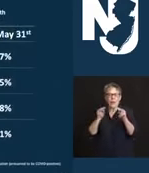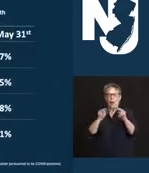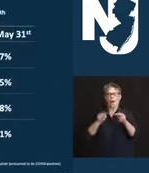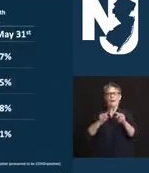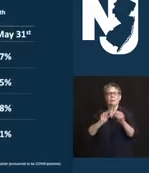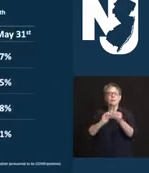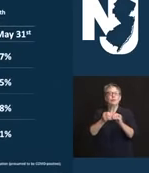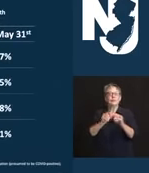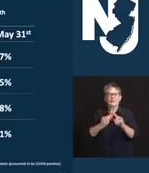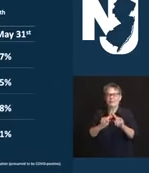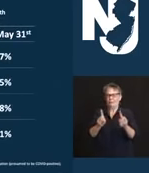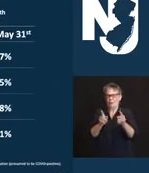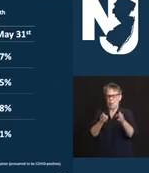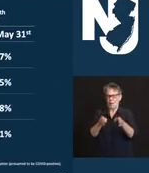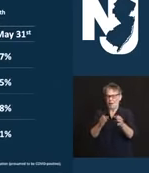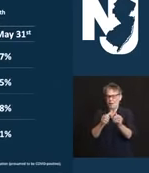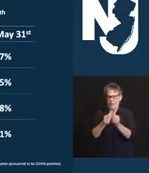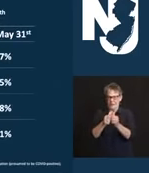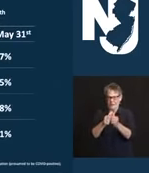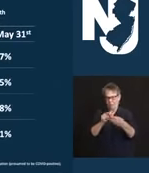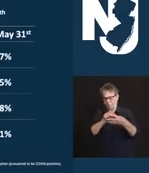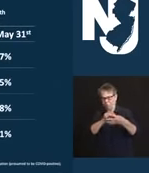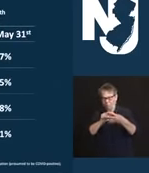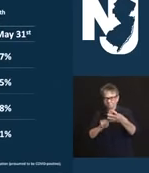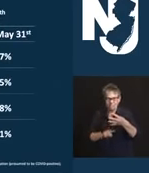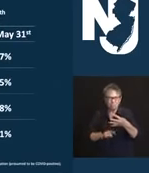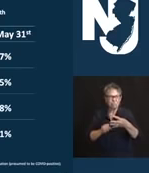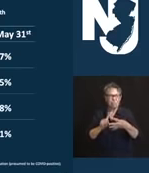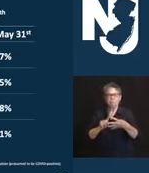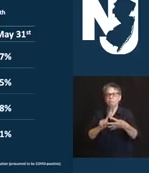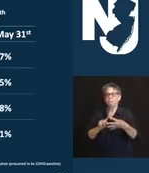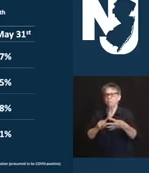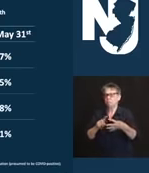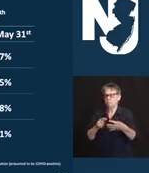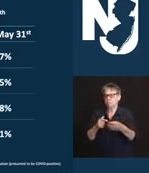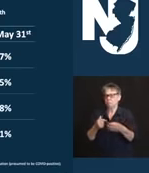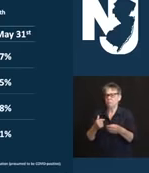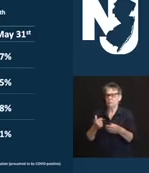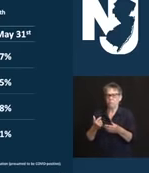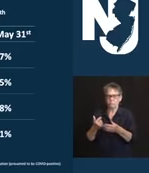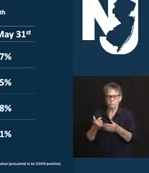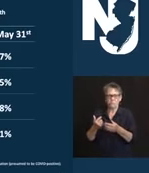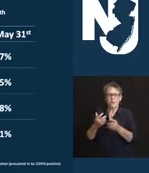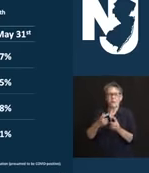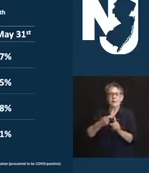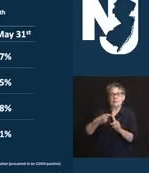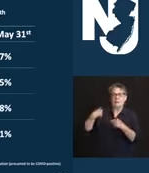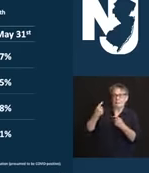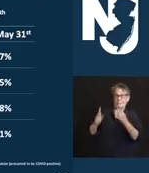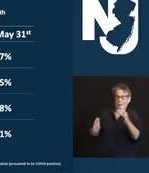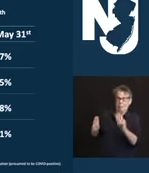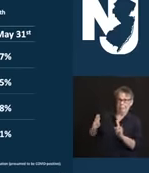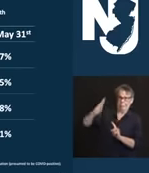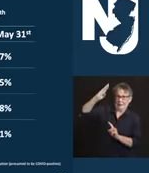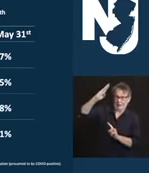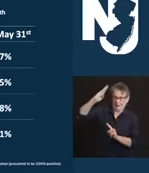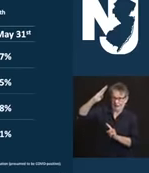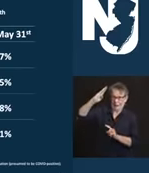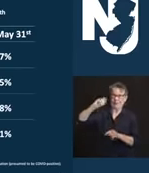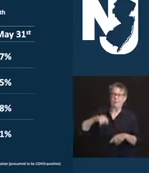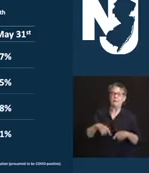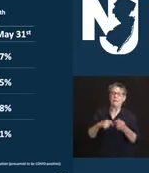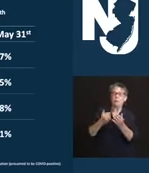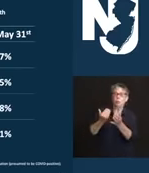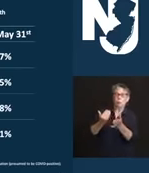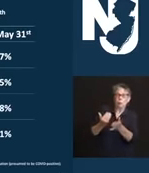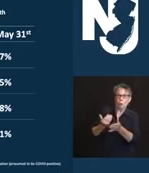key hospital metrics, total and new hospitalizations, ICU beds filled, and ventilators in use, are all down greatly,